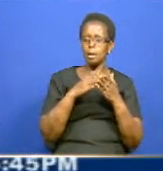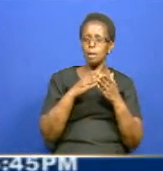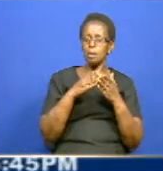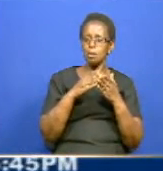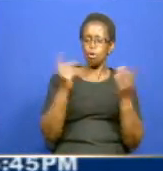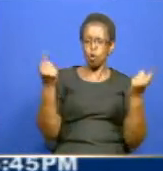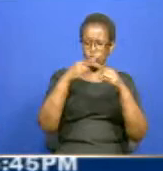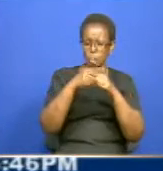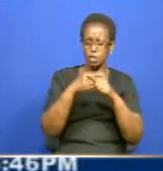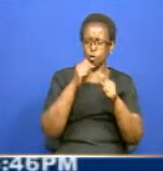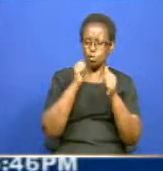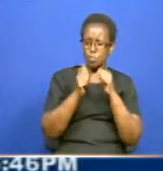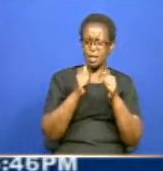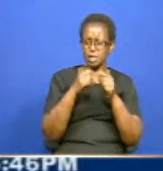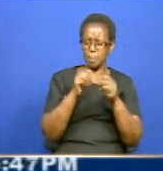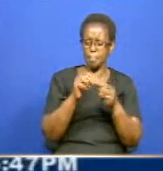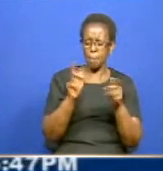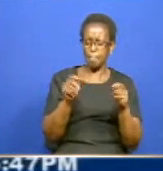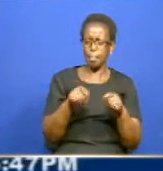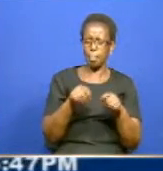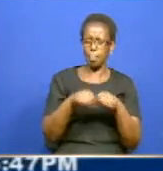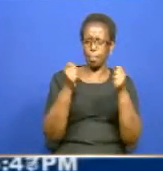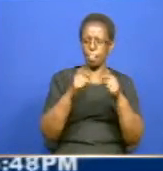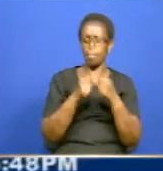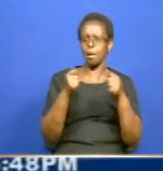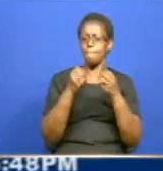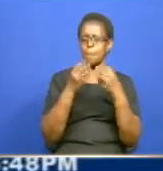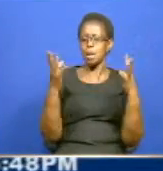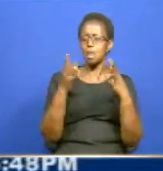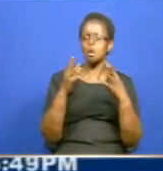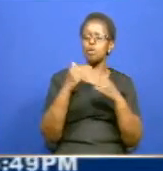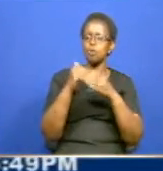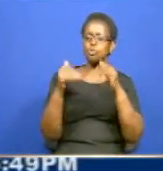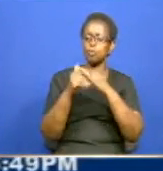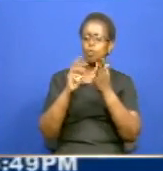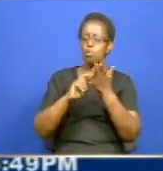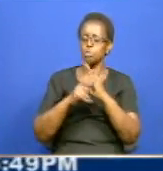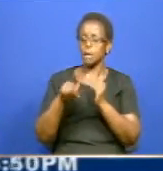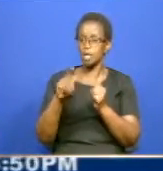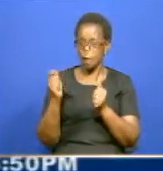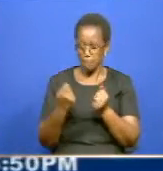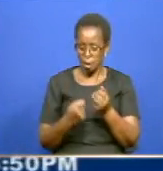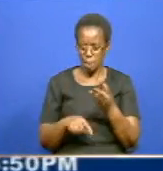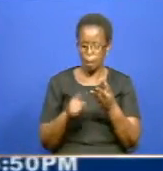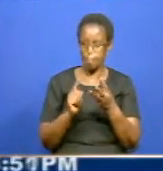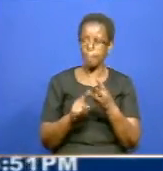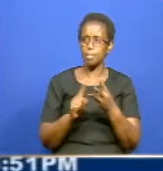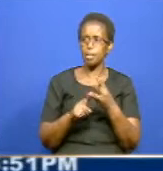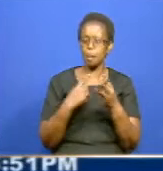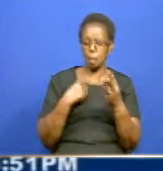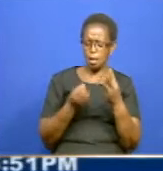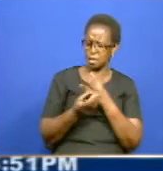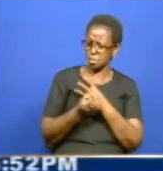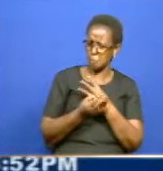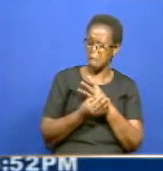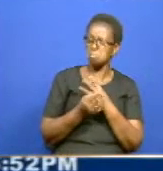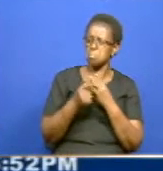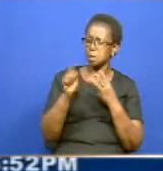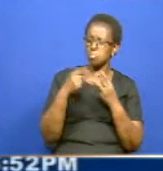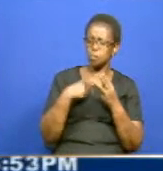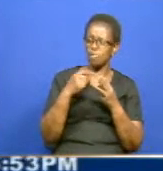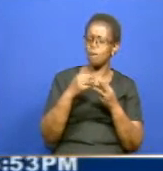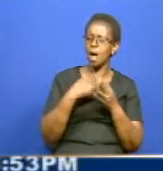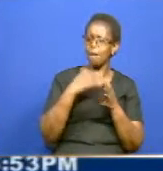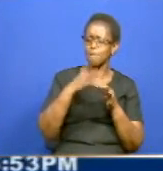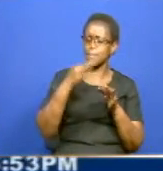most construction contracts in Kenya. And three, to elaborate on the measures put in place to